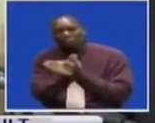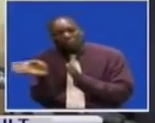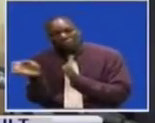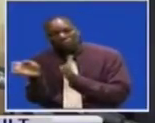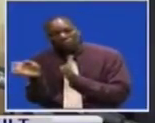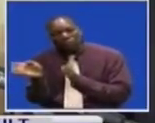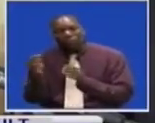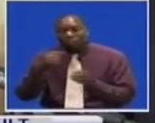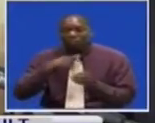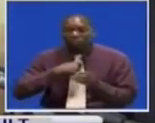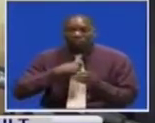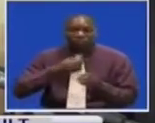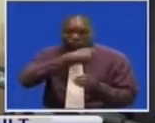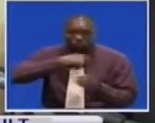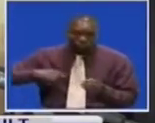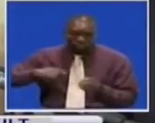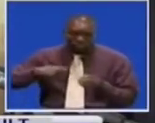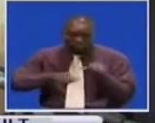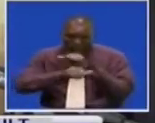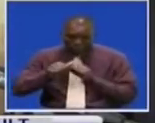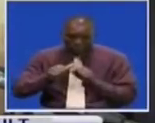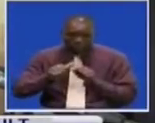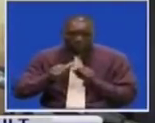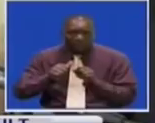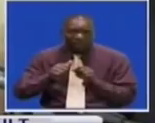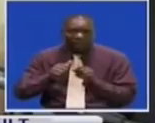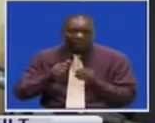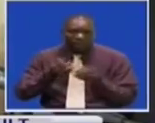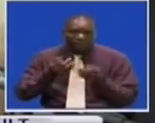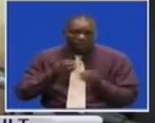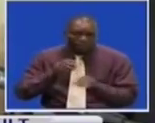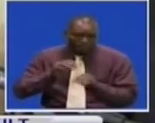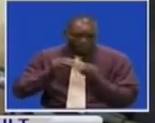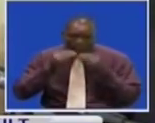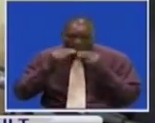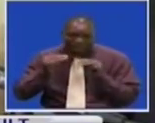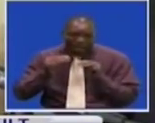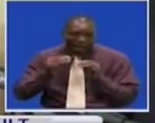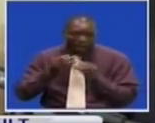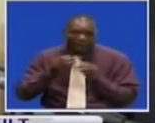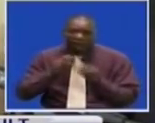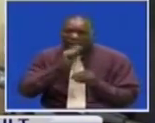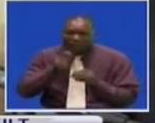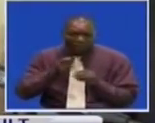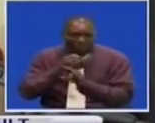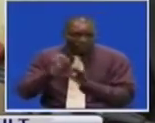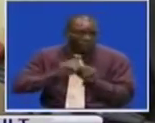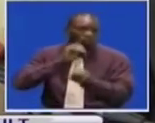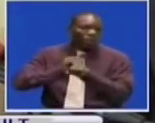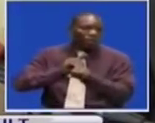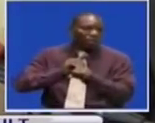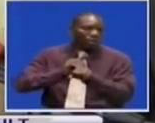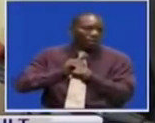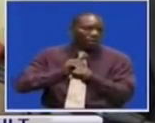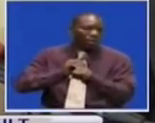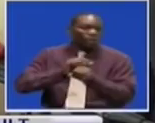freedom. Extremely committed. And I've said this to you many, many times. But let us not